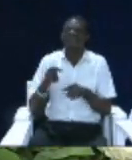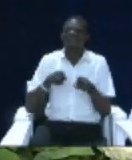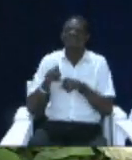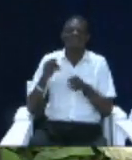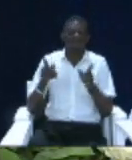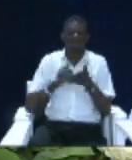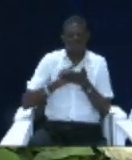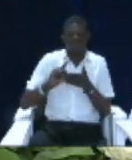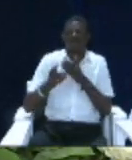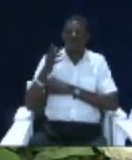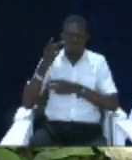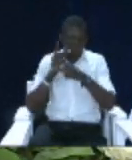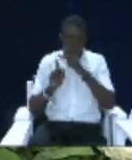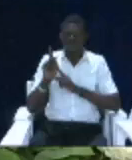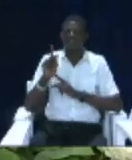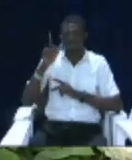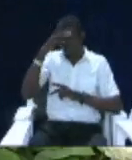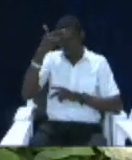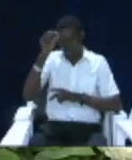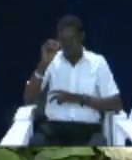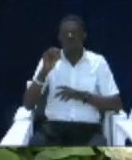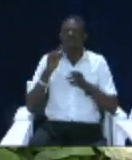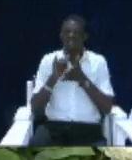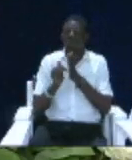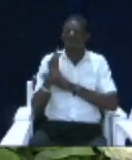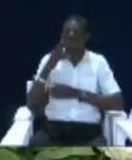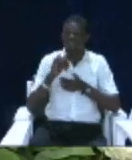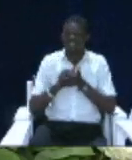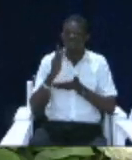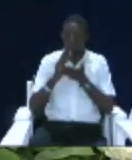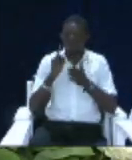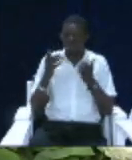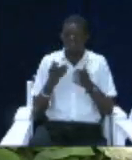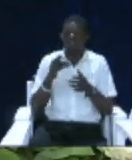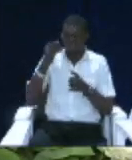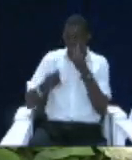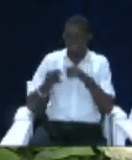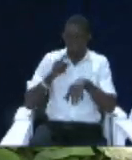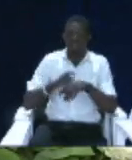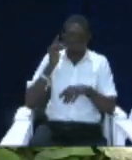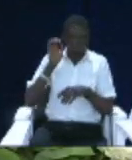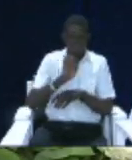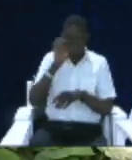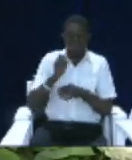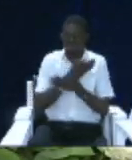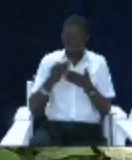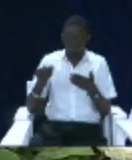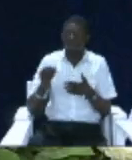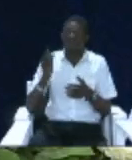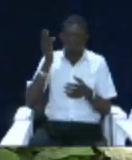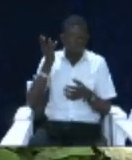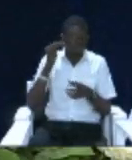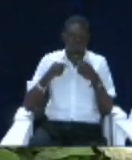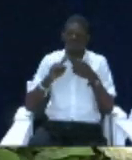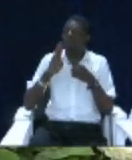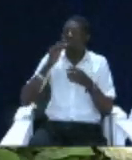during the week, Daddy Gio gave a word of prophecy that God said there's somebody here that the last time you ever failed exam was going to be